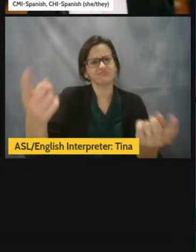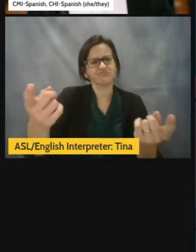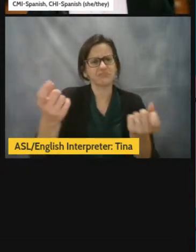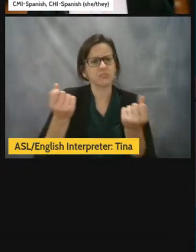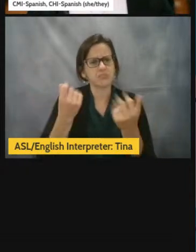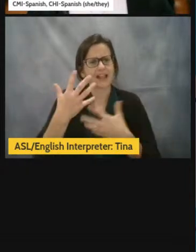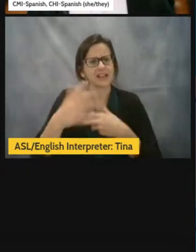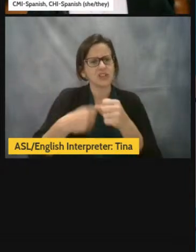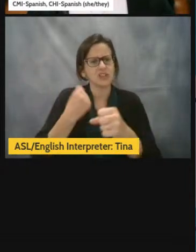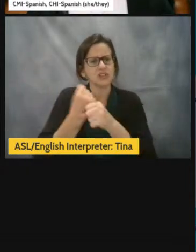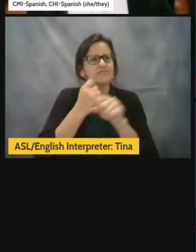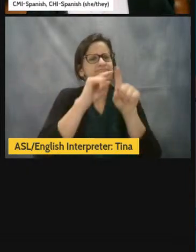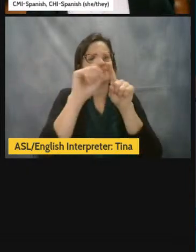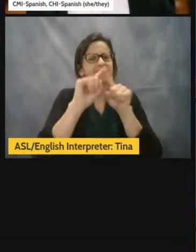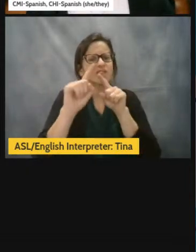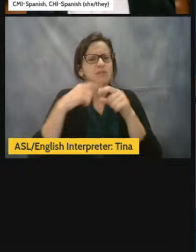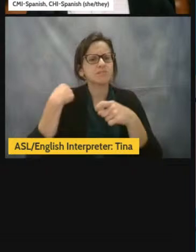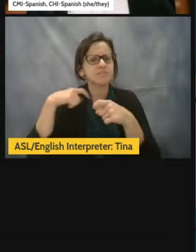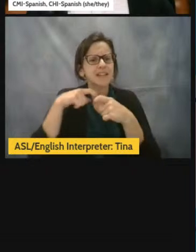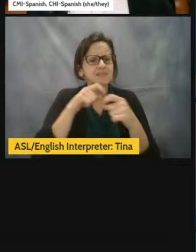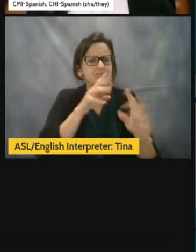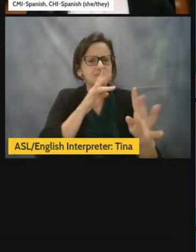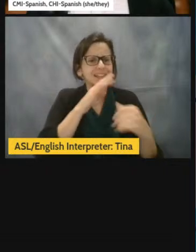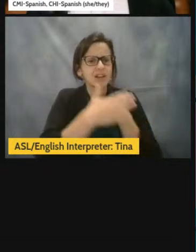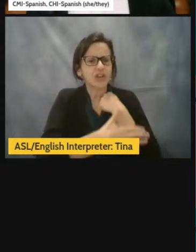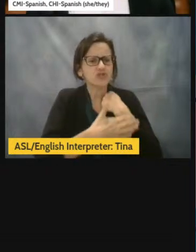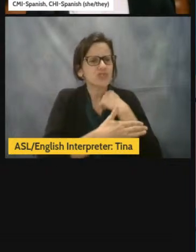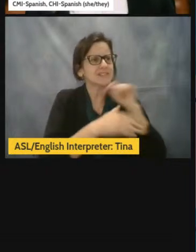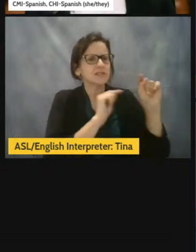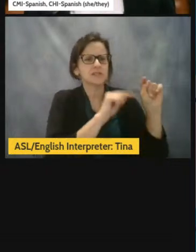in different countries, where